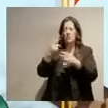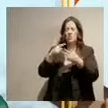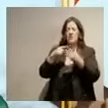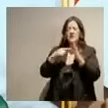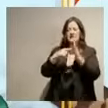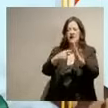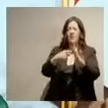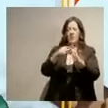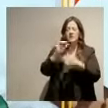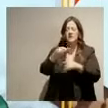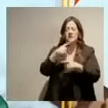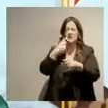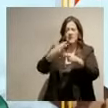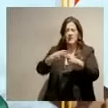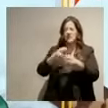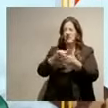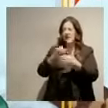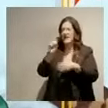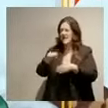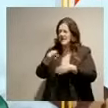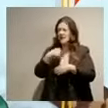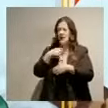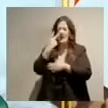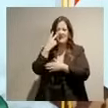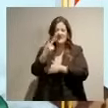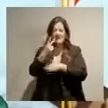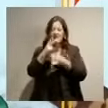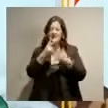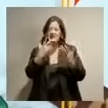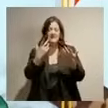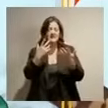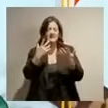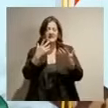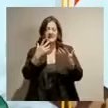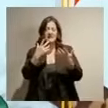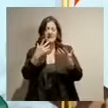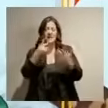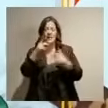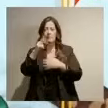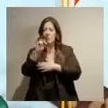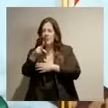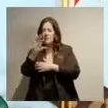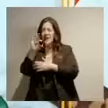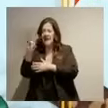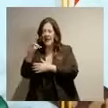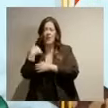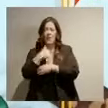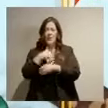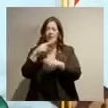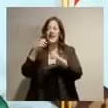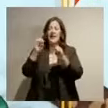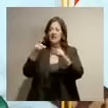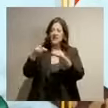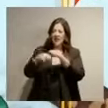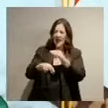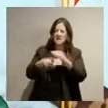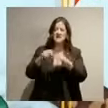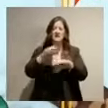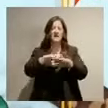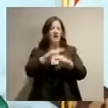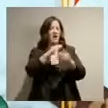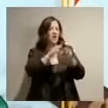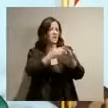On 98, I want to see education cuts right now. I want to see us preserve the progress we've made on community schools, on